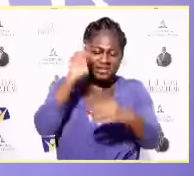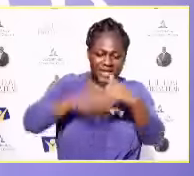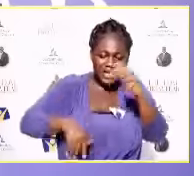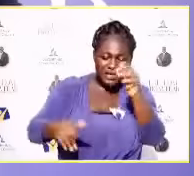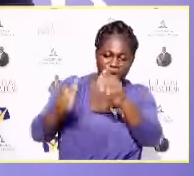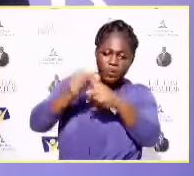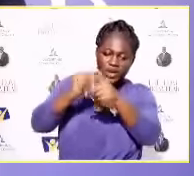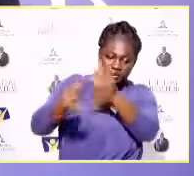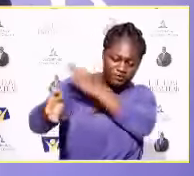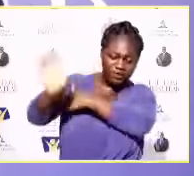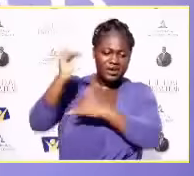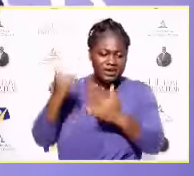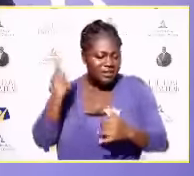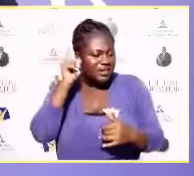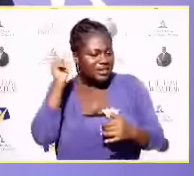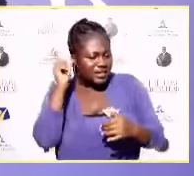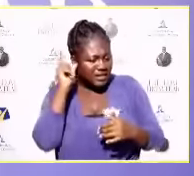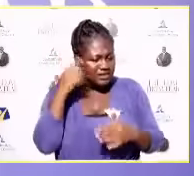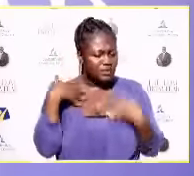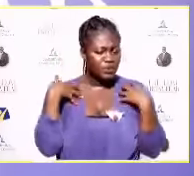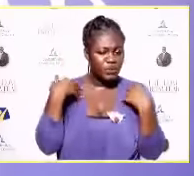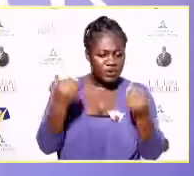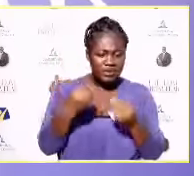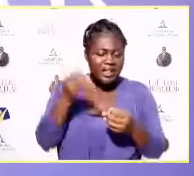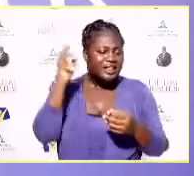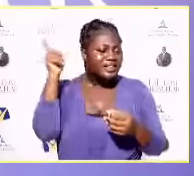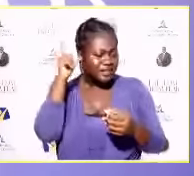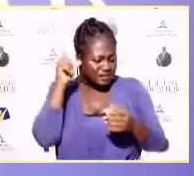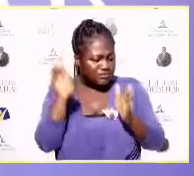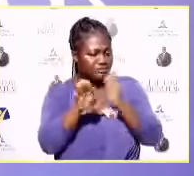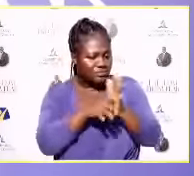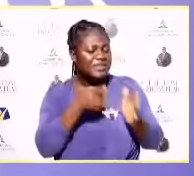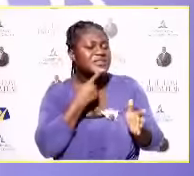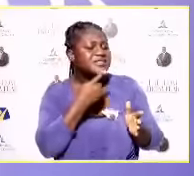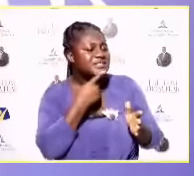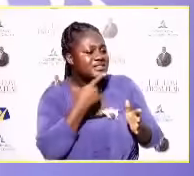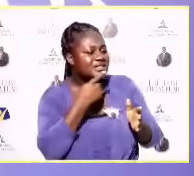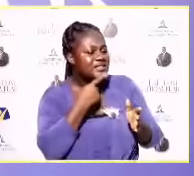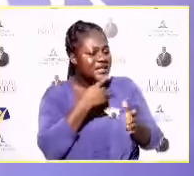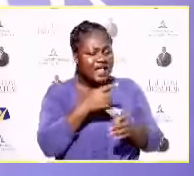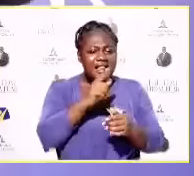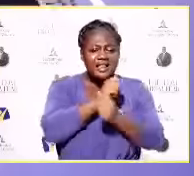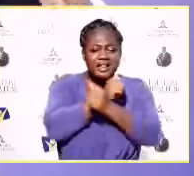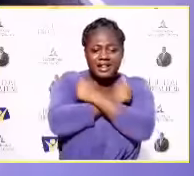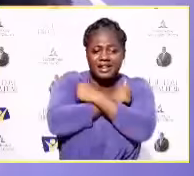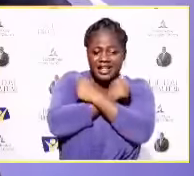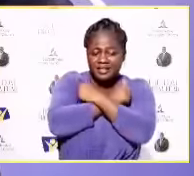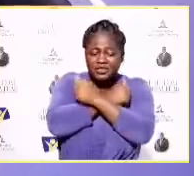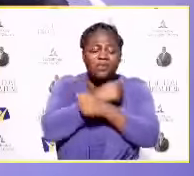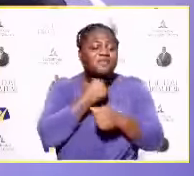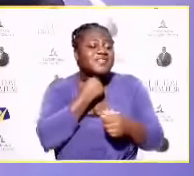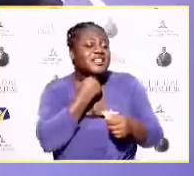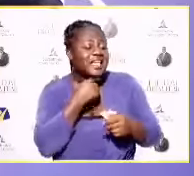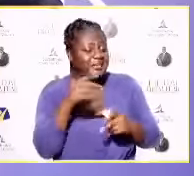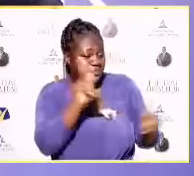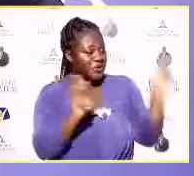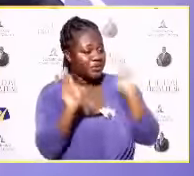Listen to me carefully. Well, listen to the Bible. It says, lovers of pleasure